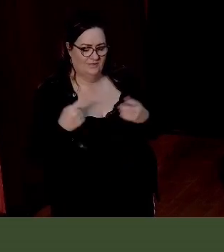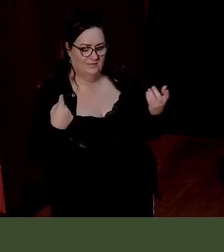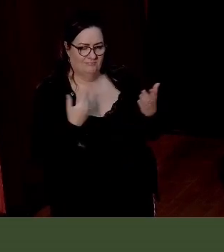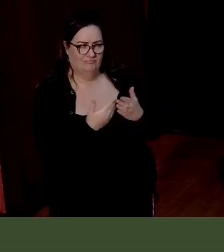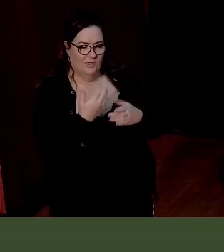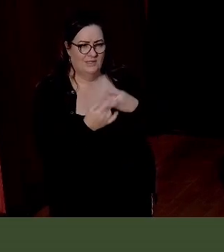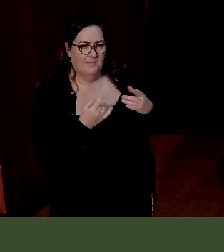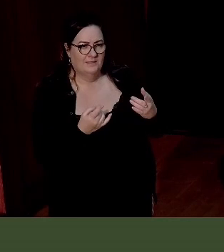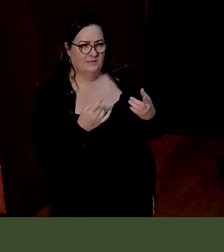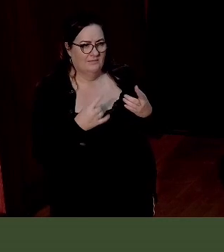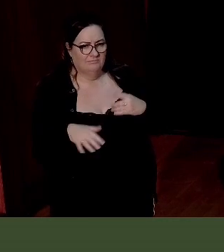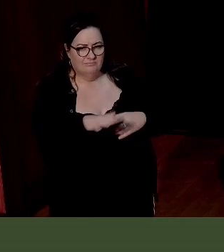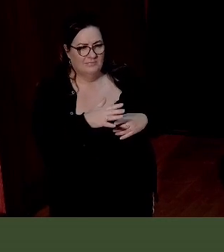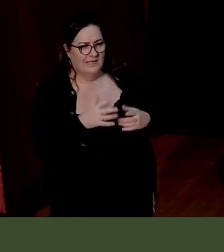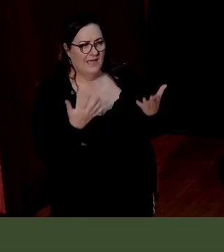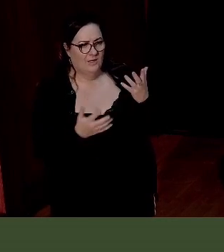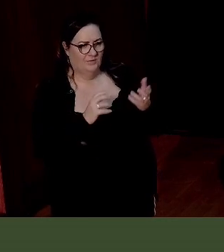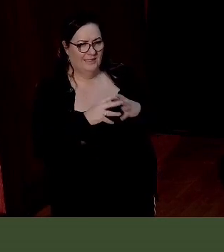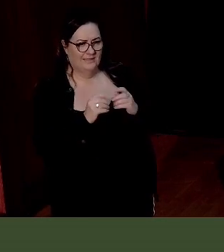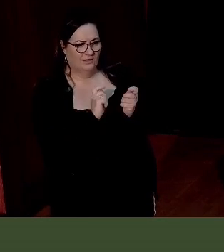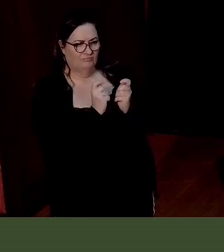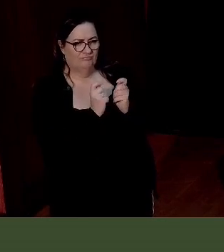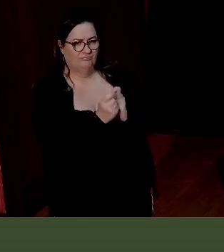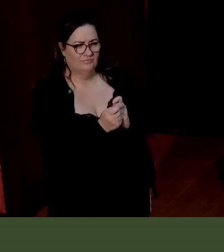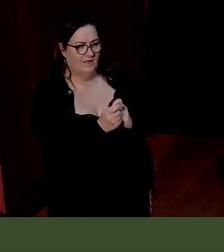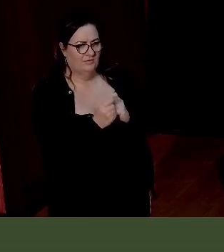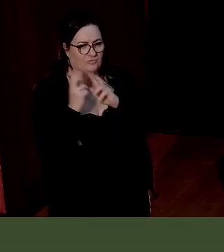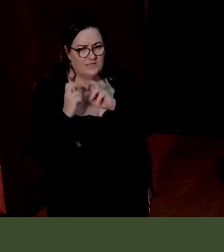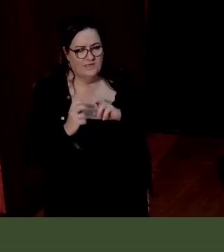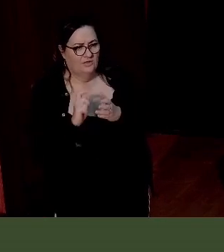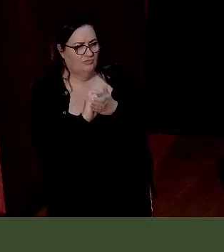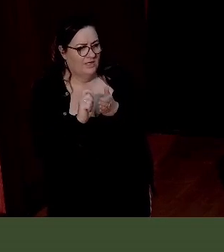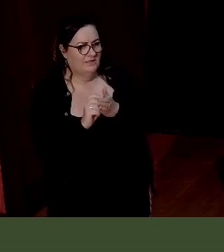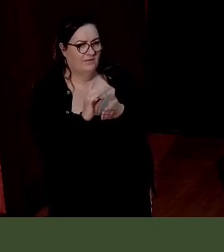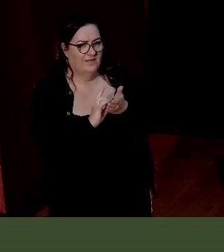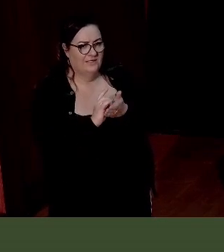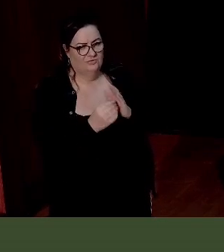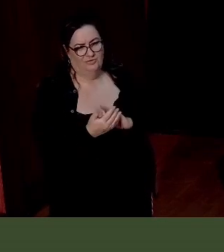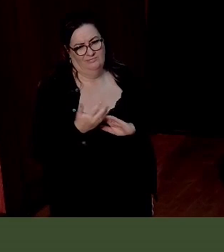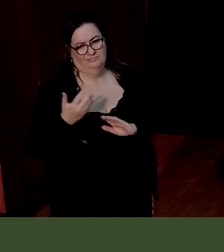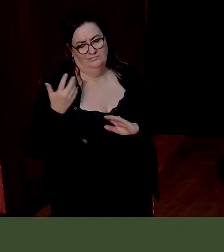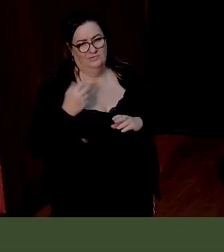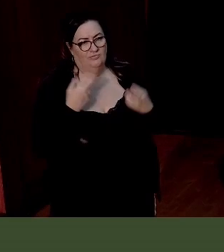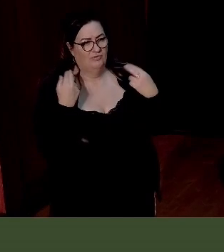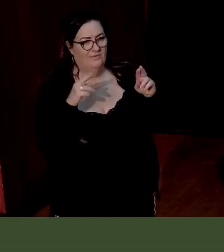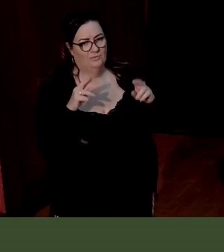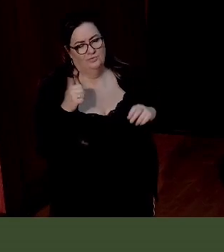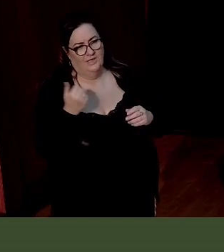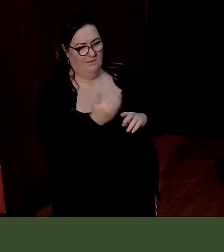commemorative landscape and the continuing transformation of our researching and writing of the histories of the Irish revolutionary